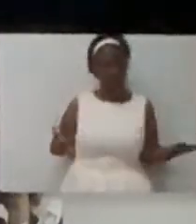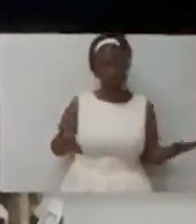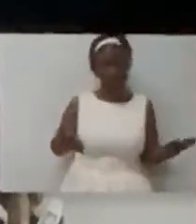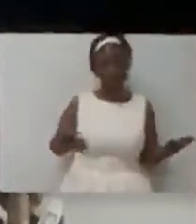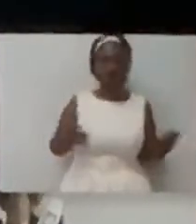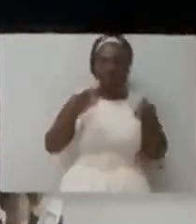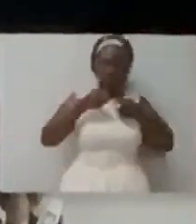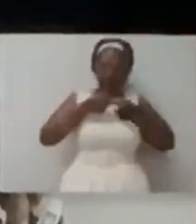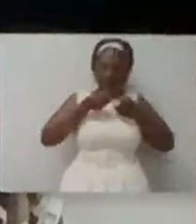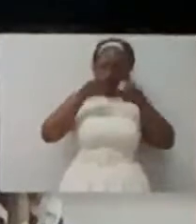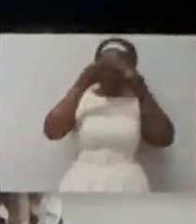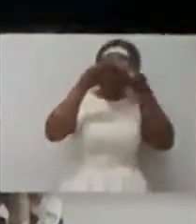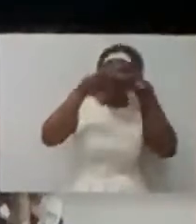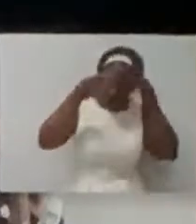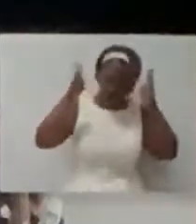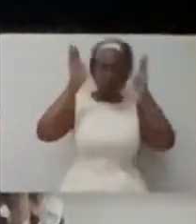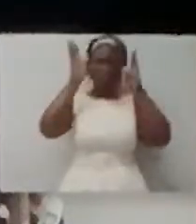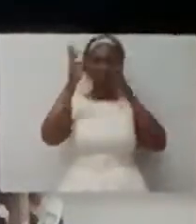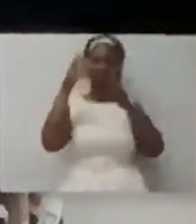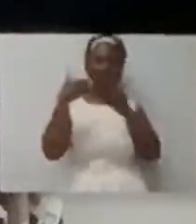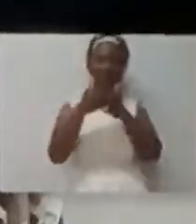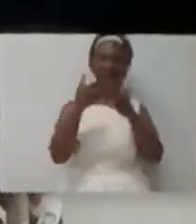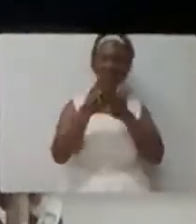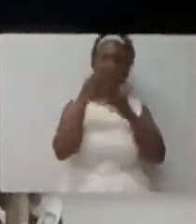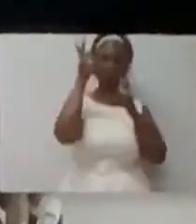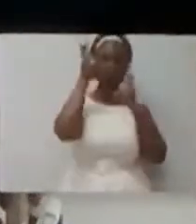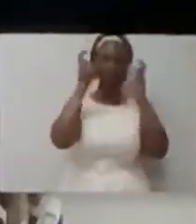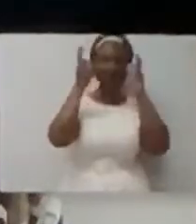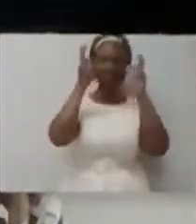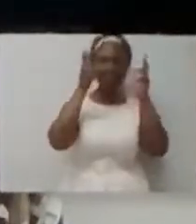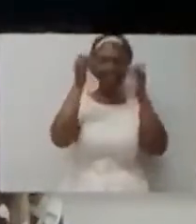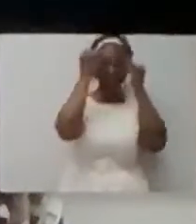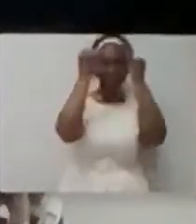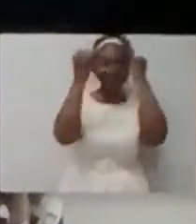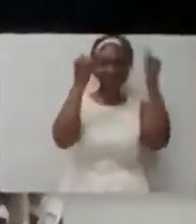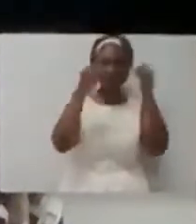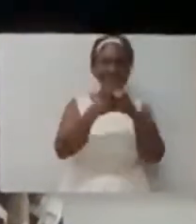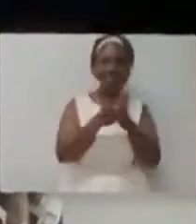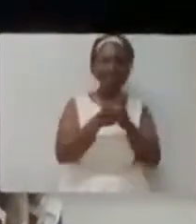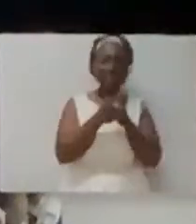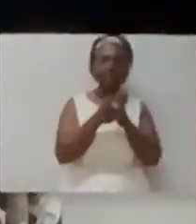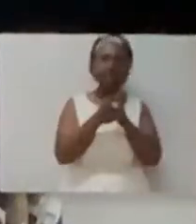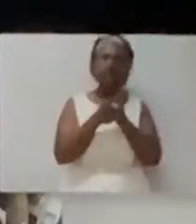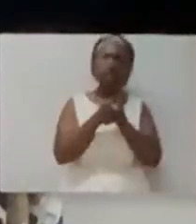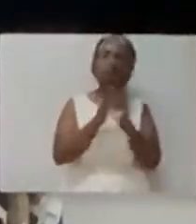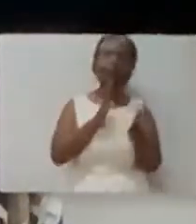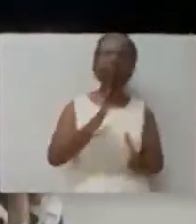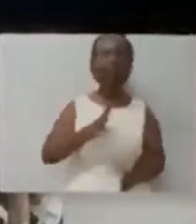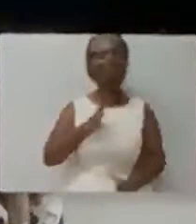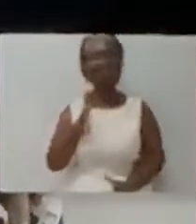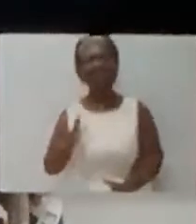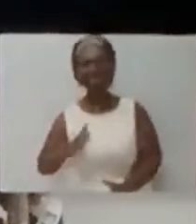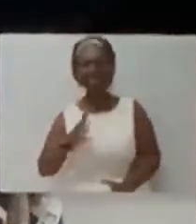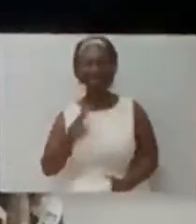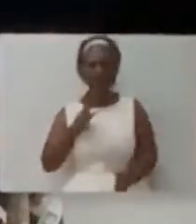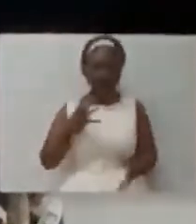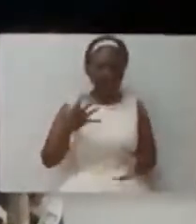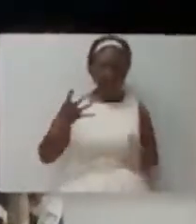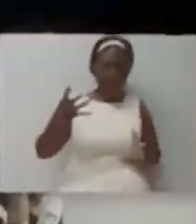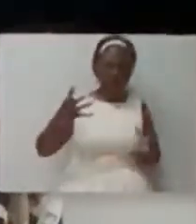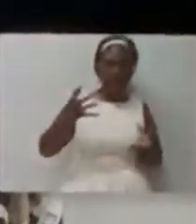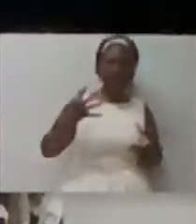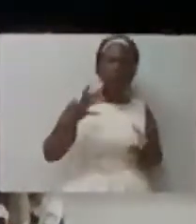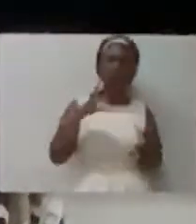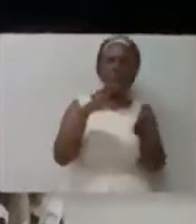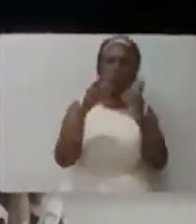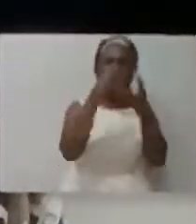things. Open yourself to new ideas. Listen. Like, actually listen. Be polite. Surround yourself with people that are